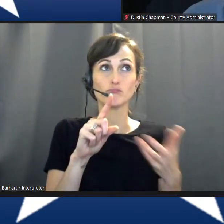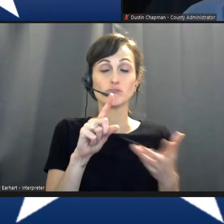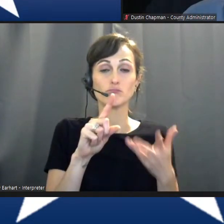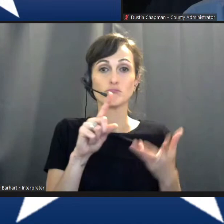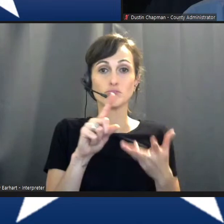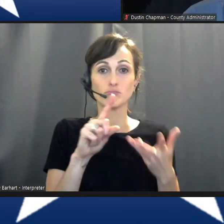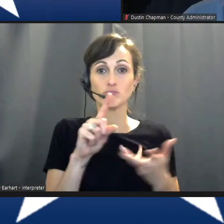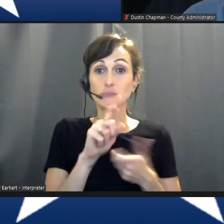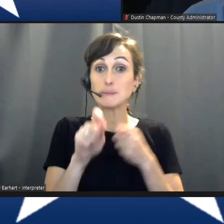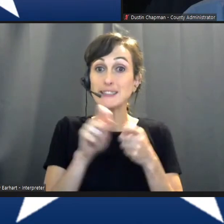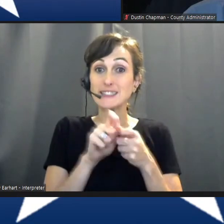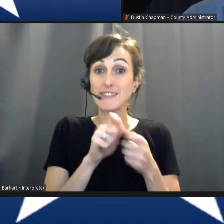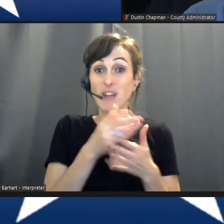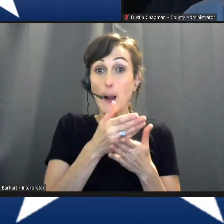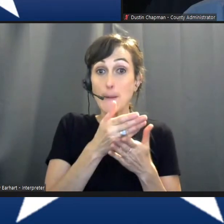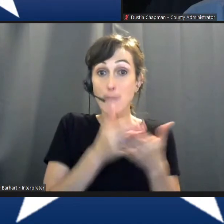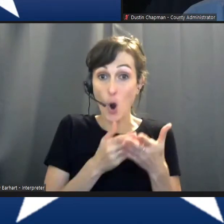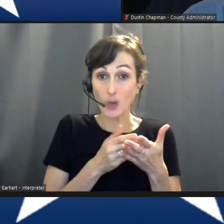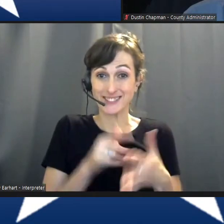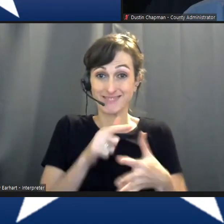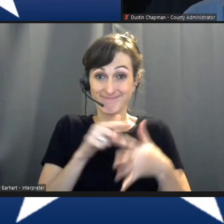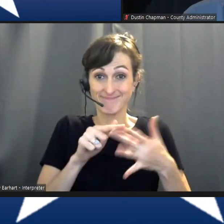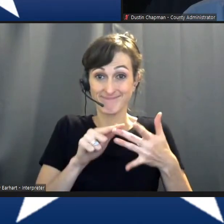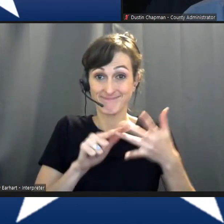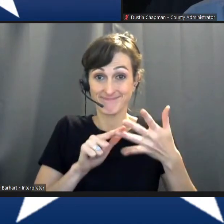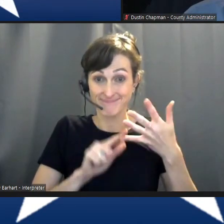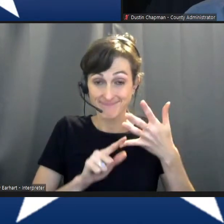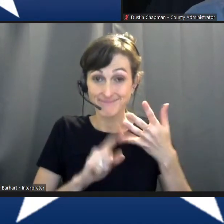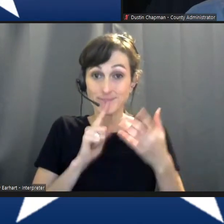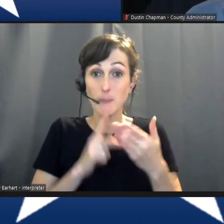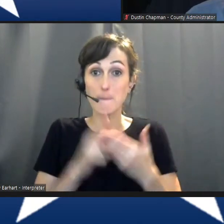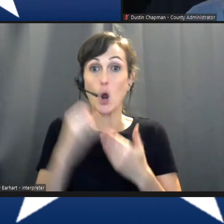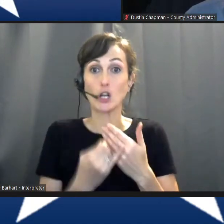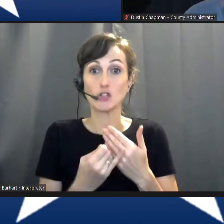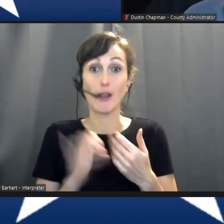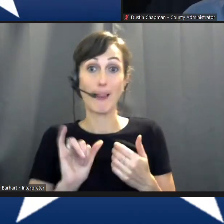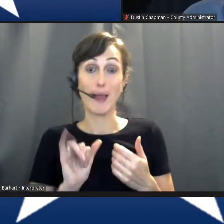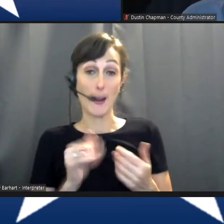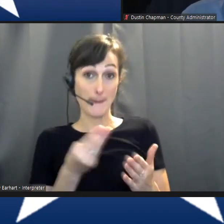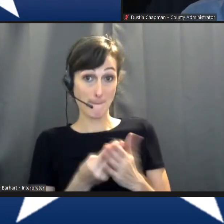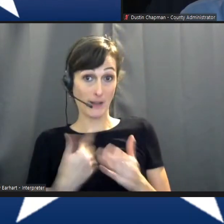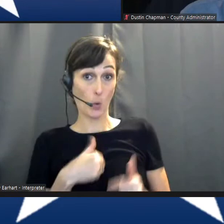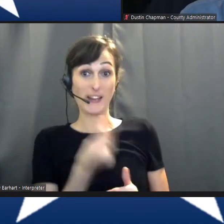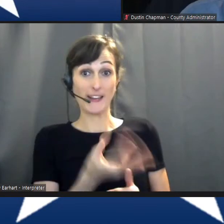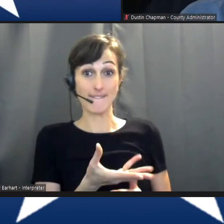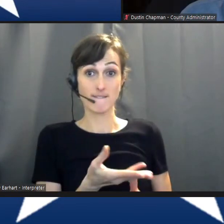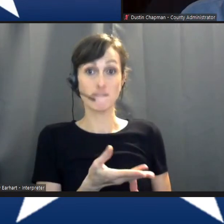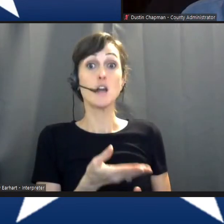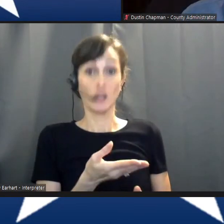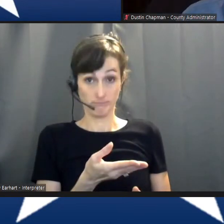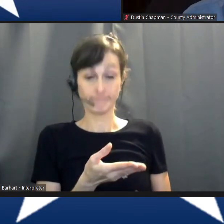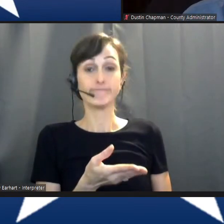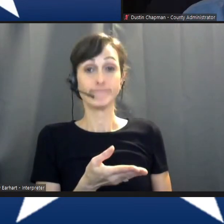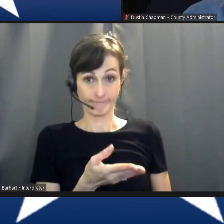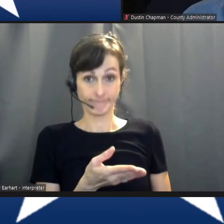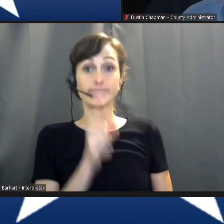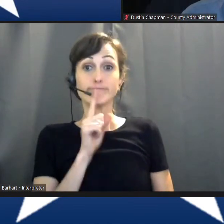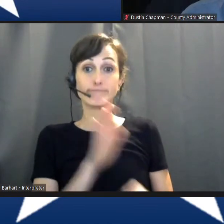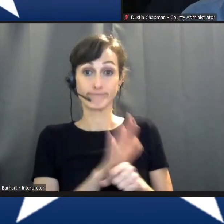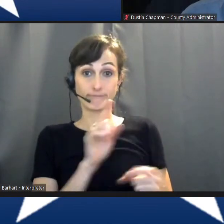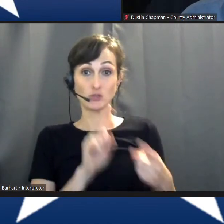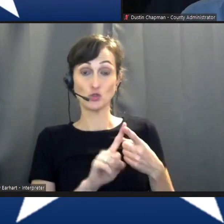specific parts of the project, like HVAC, expansion of areas for social